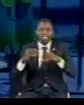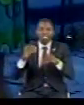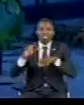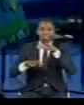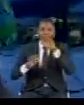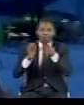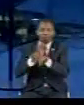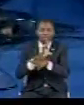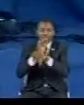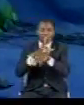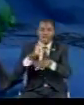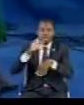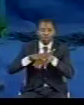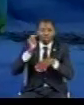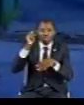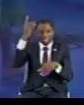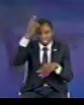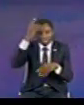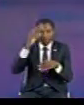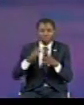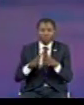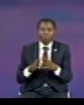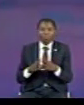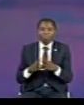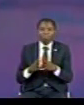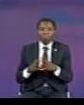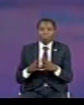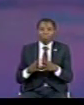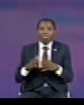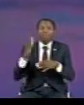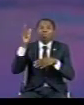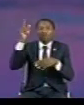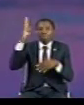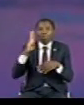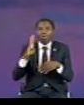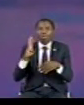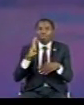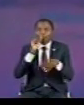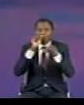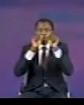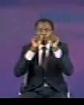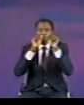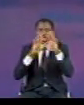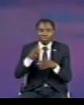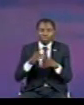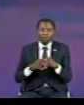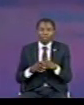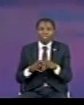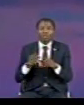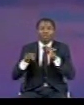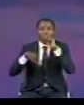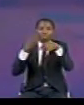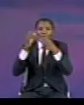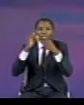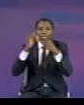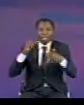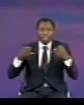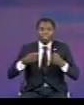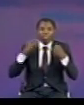on the devil. God bless you. Go and enjoy your freedom.